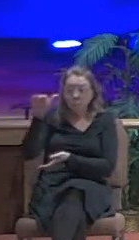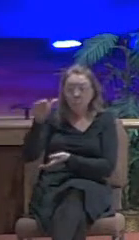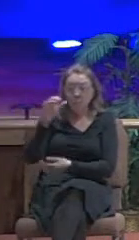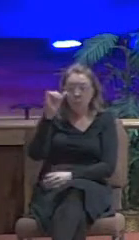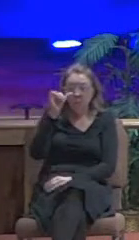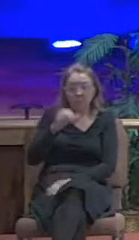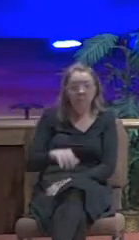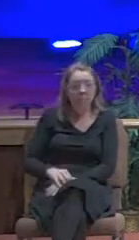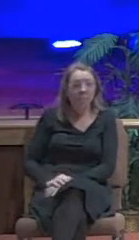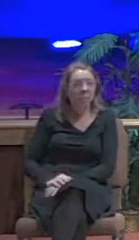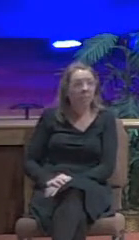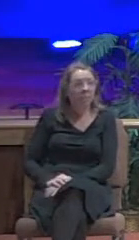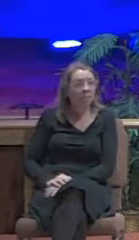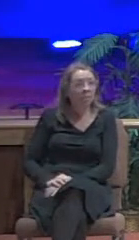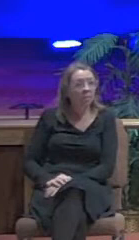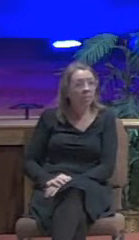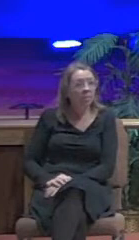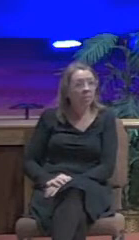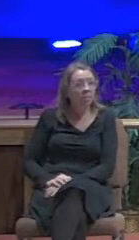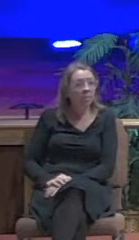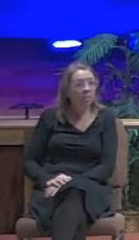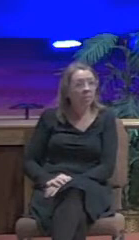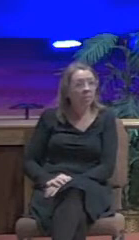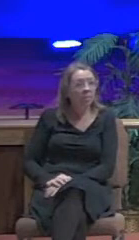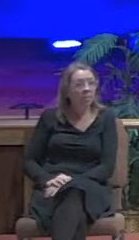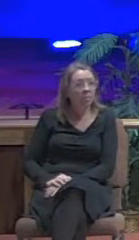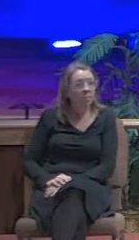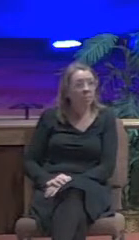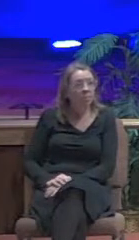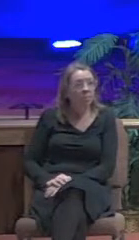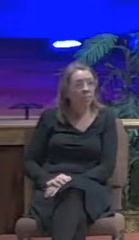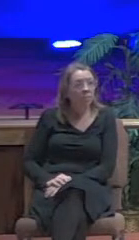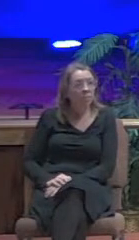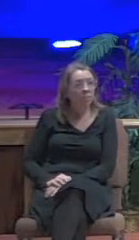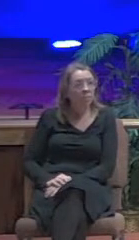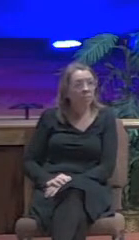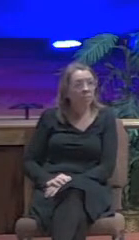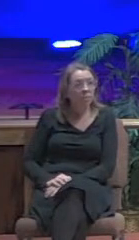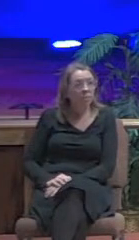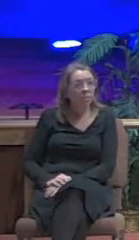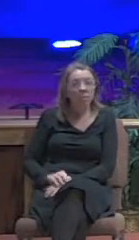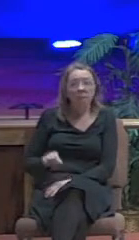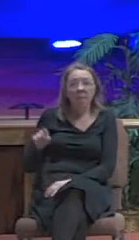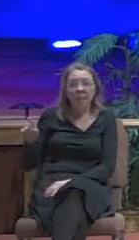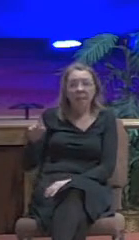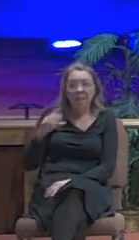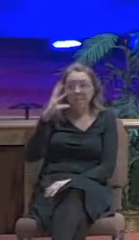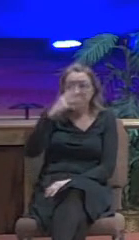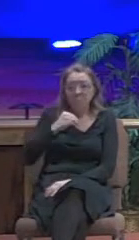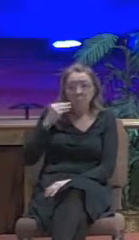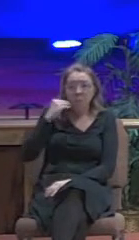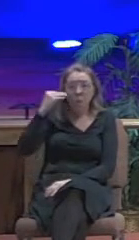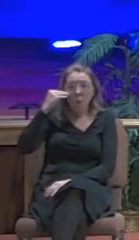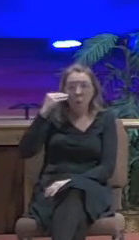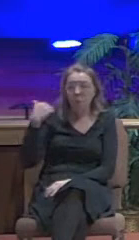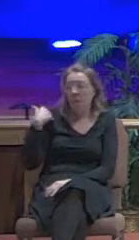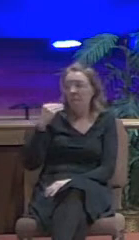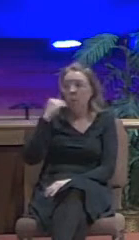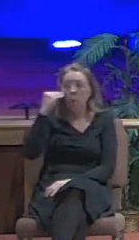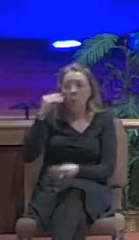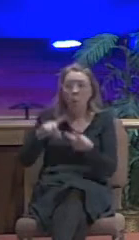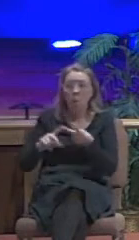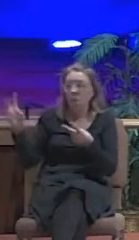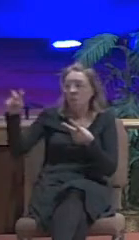fact, he built Neverland. Isn't that your paradise, right? Like, wouldn't that be your paradise home? You got a home with roller coaster rides